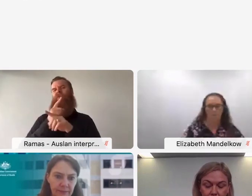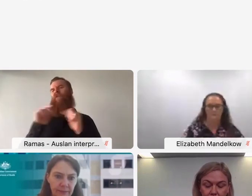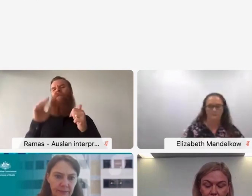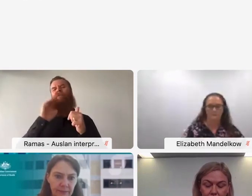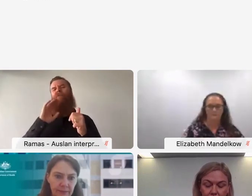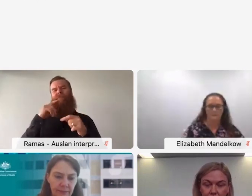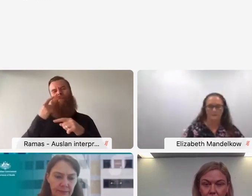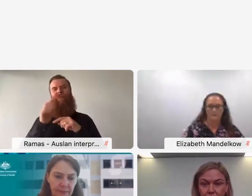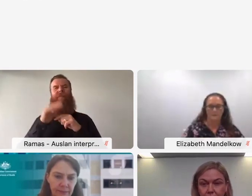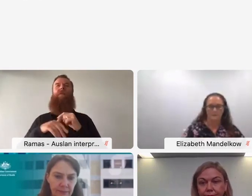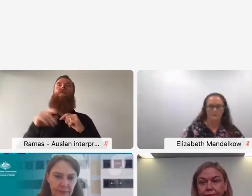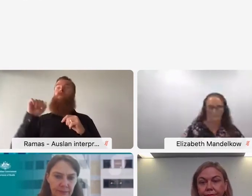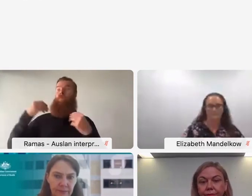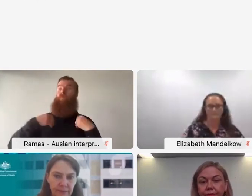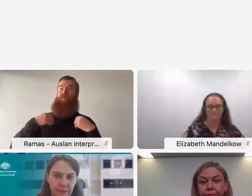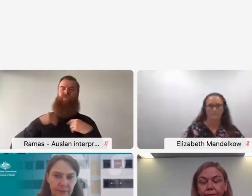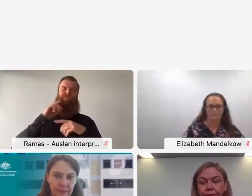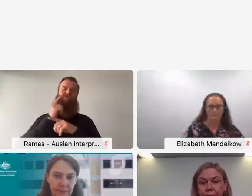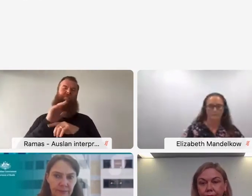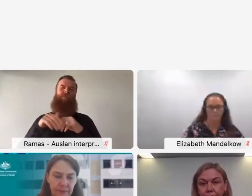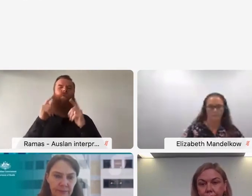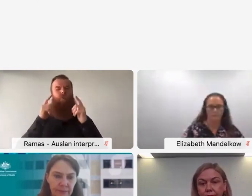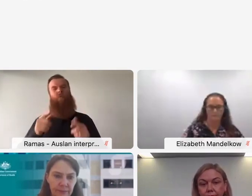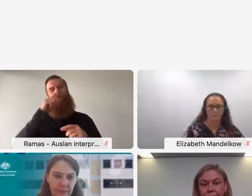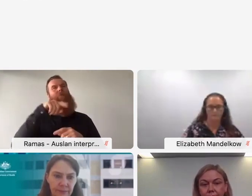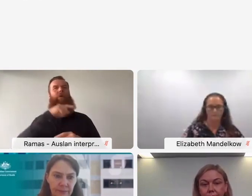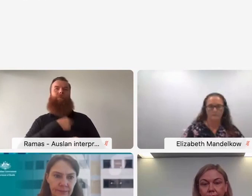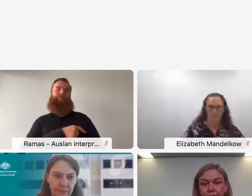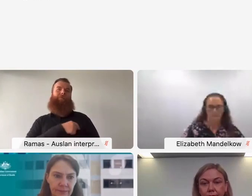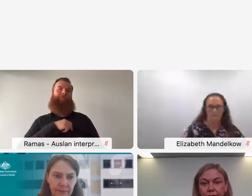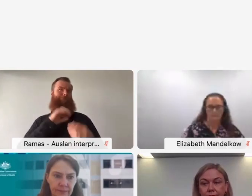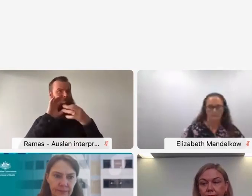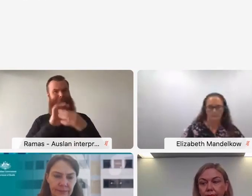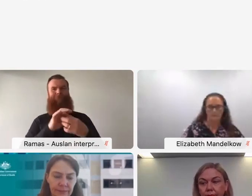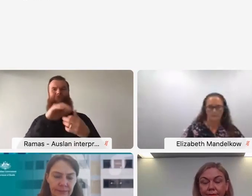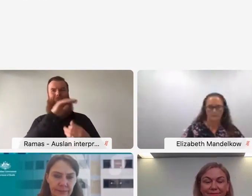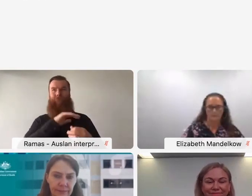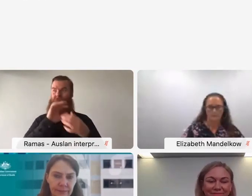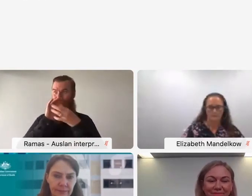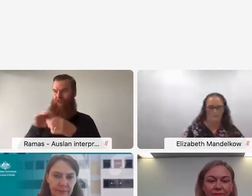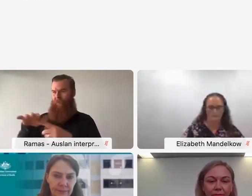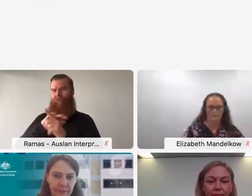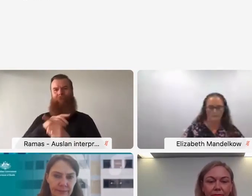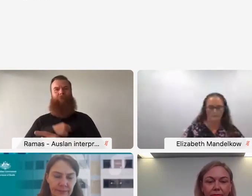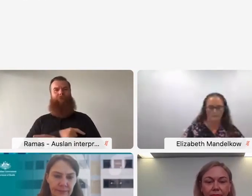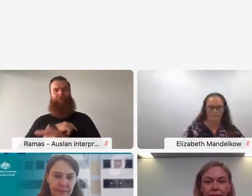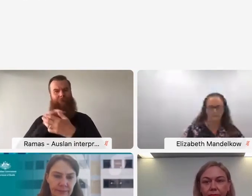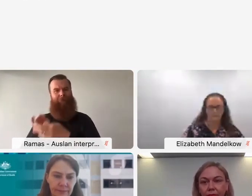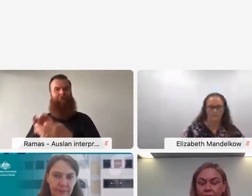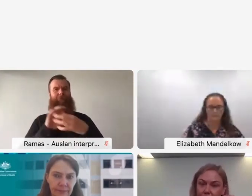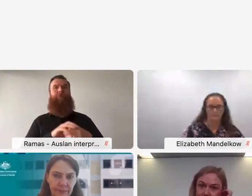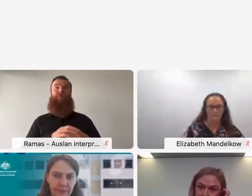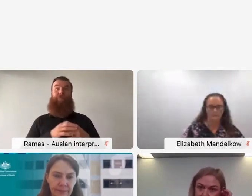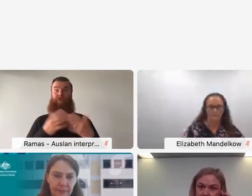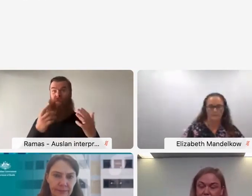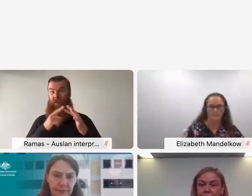get a lot of loyalty and commitment from those workers. So yeah, that I don't know, Alison, if you want to add, or whether Elizabeth, you want to add anything to